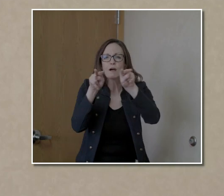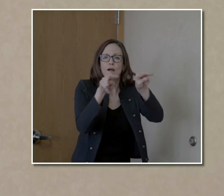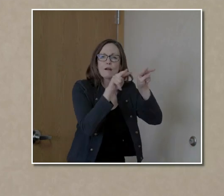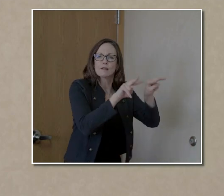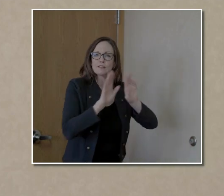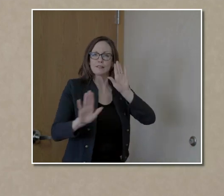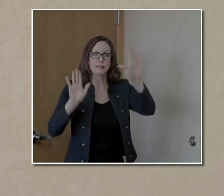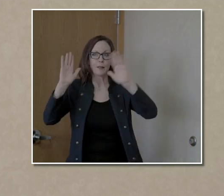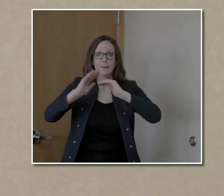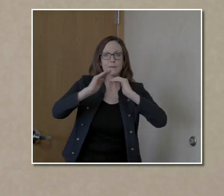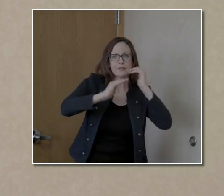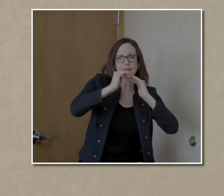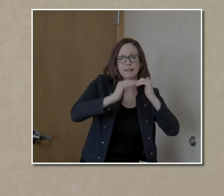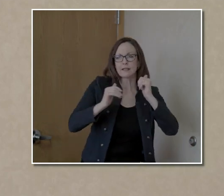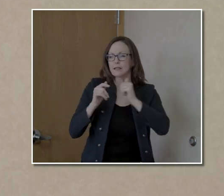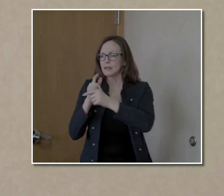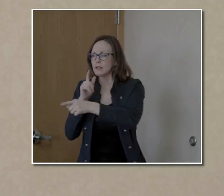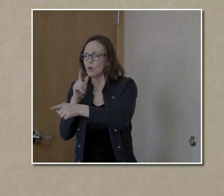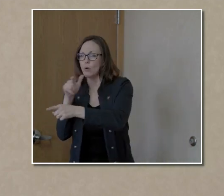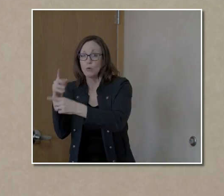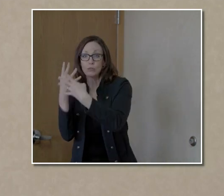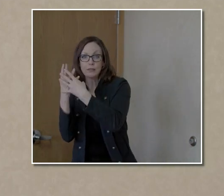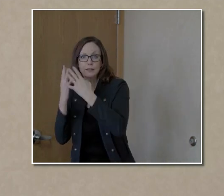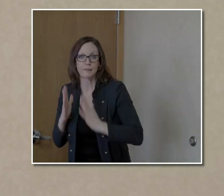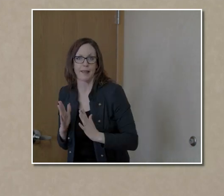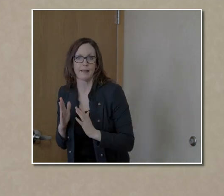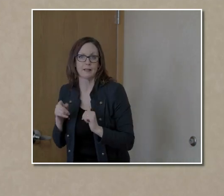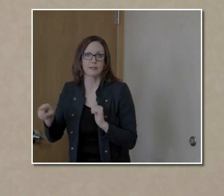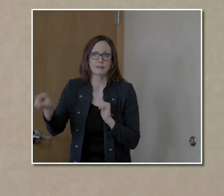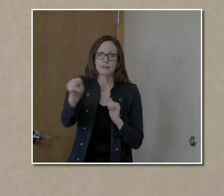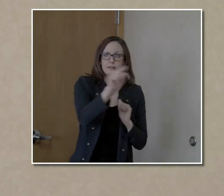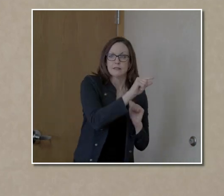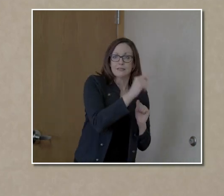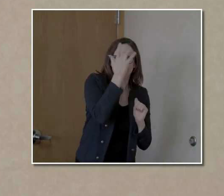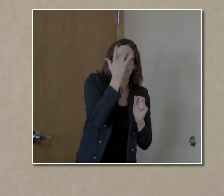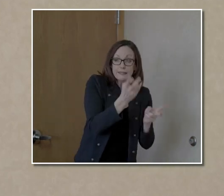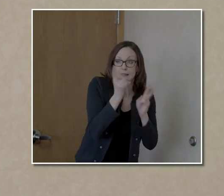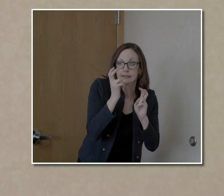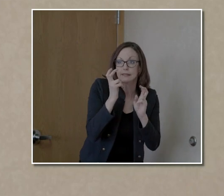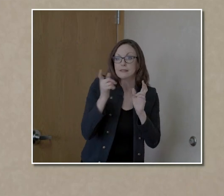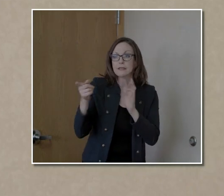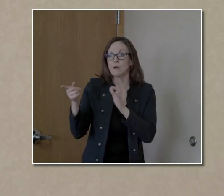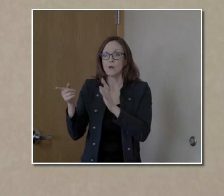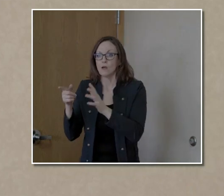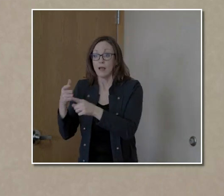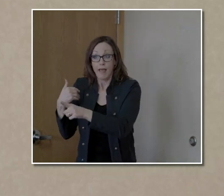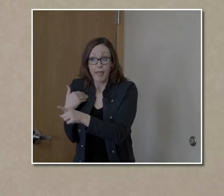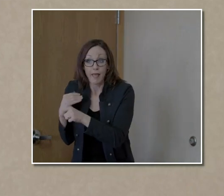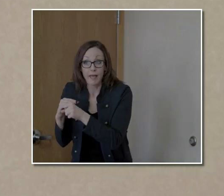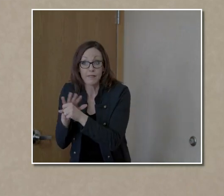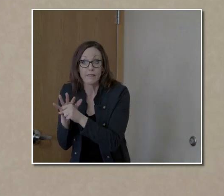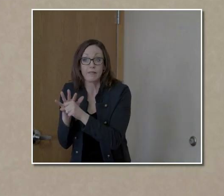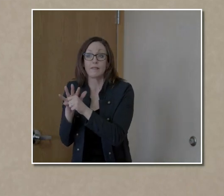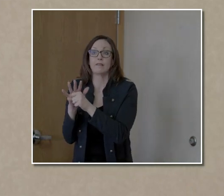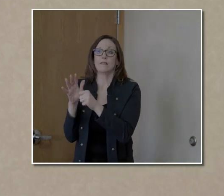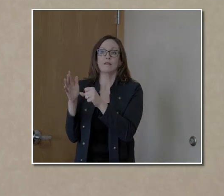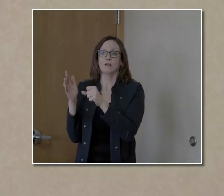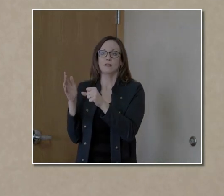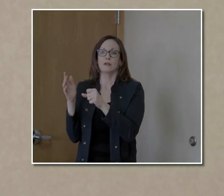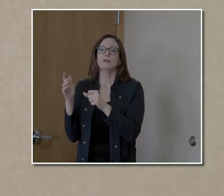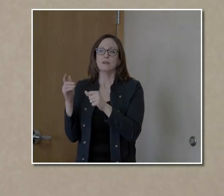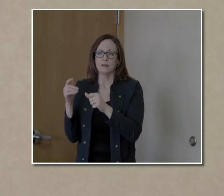EOC, there is a liaison officer from the Department of Corrections that we talk to every day to get the